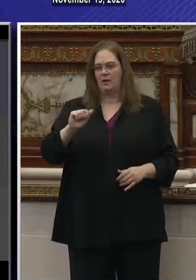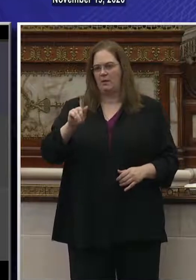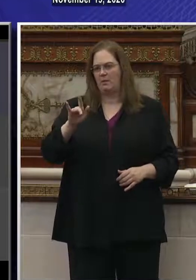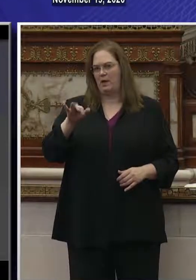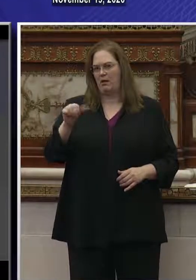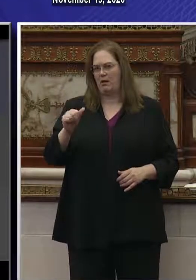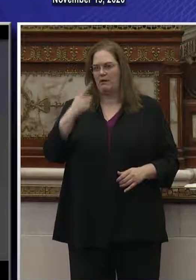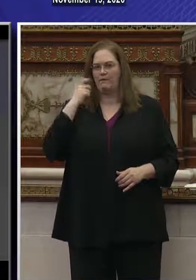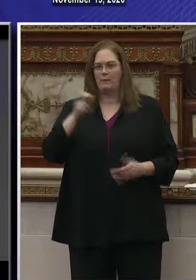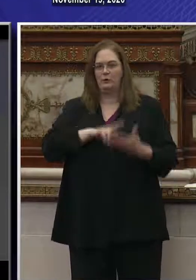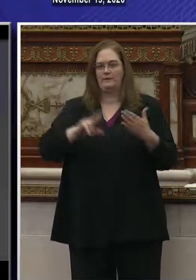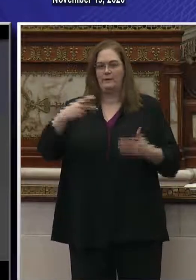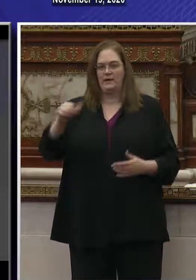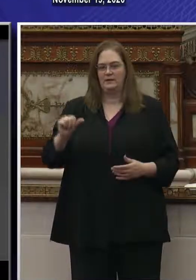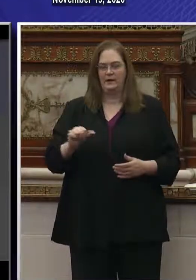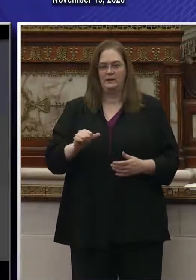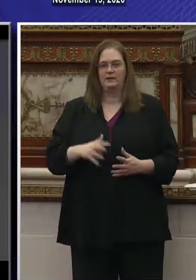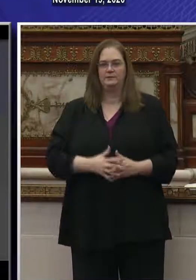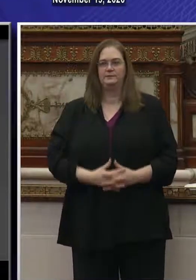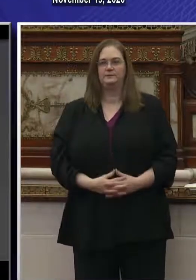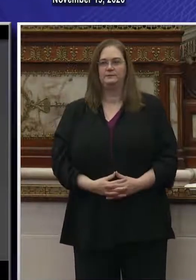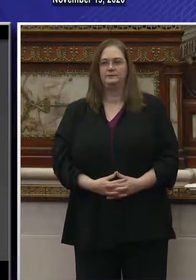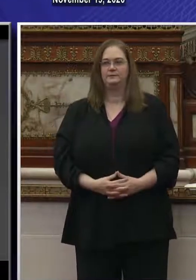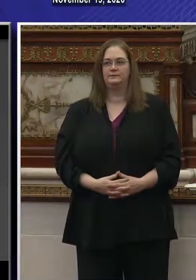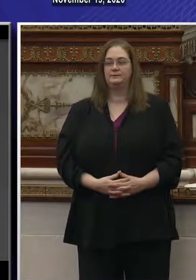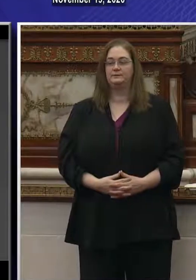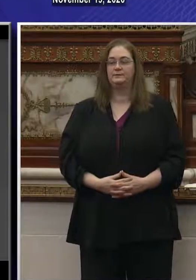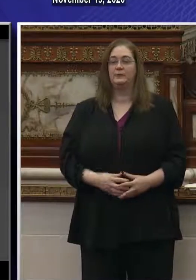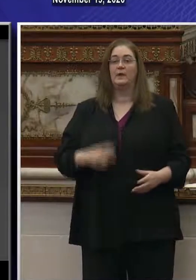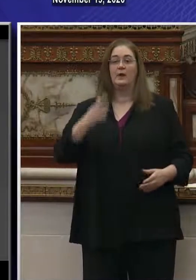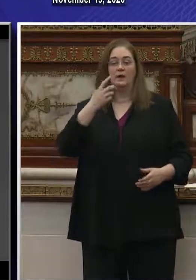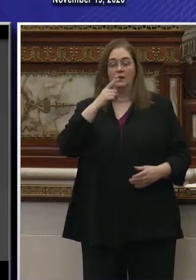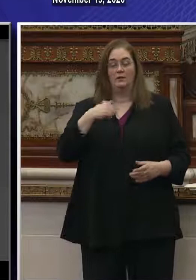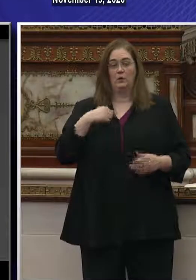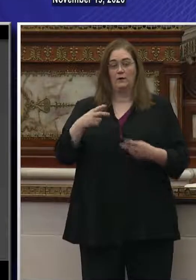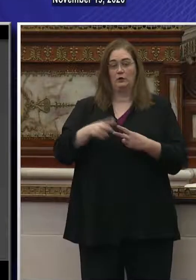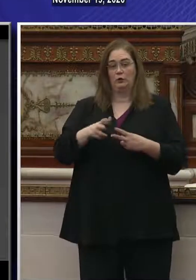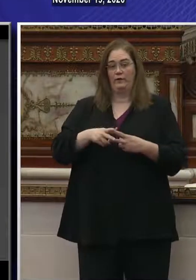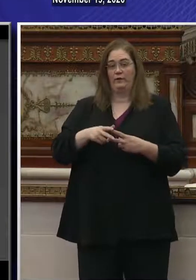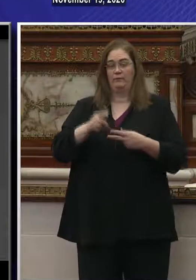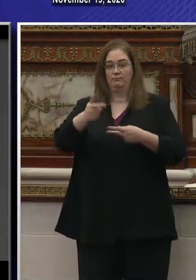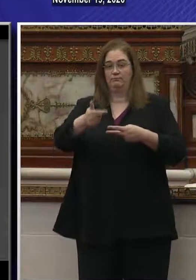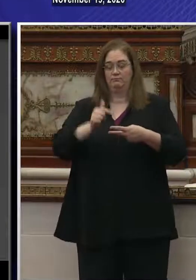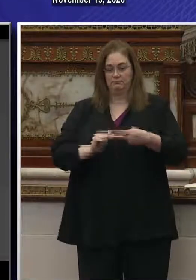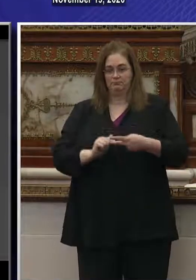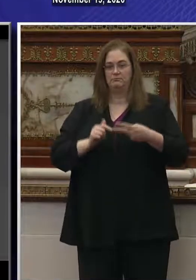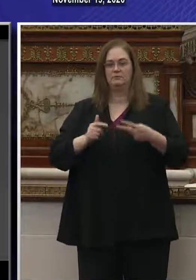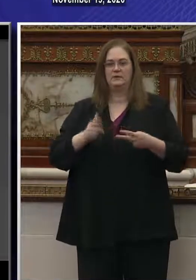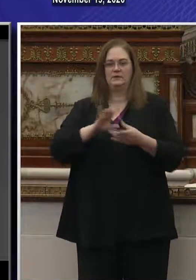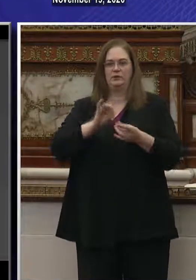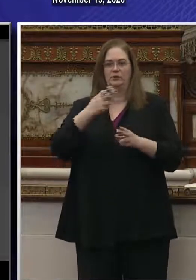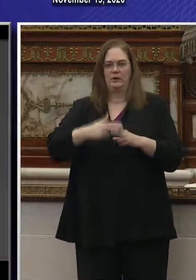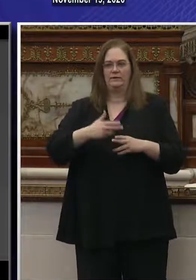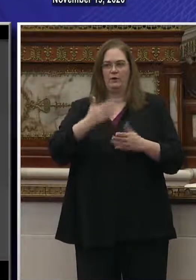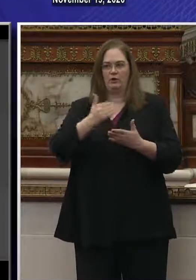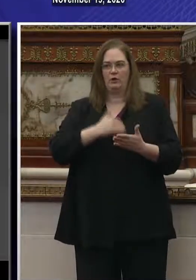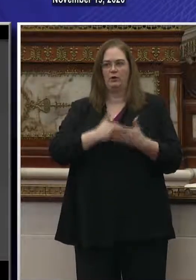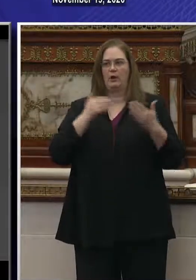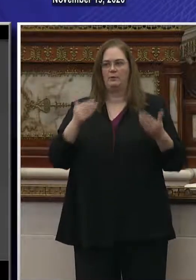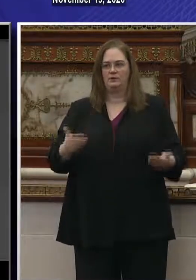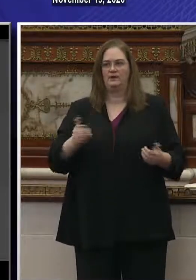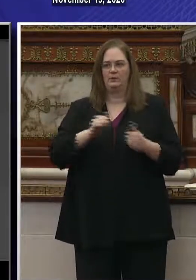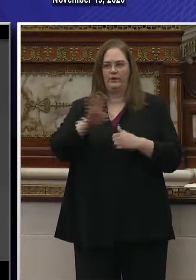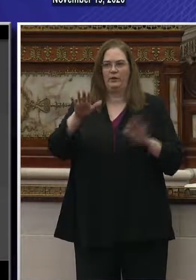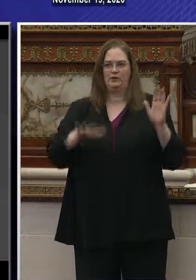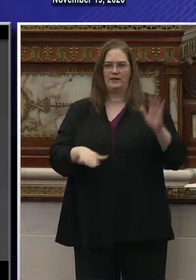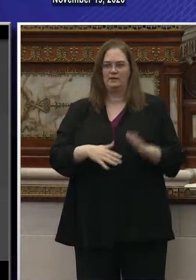from University of Pennsylvania. Okay, and if we could have the two of them, please, in that order, state your name for the record and proceed